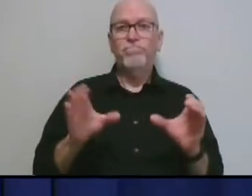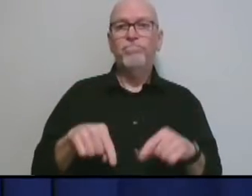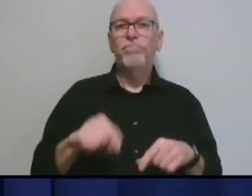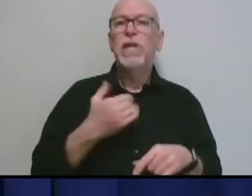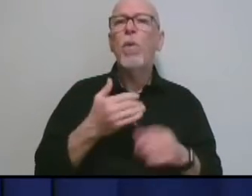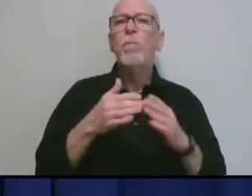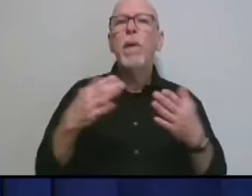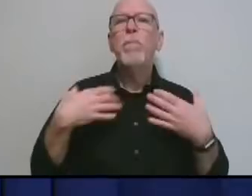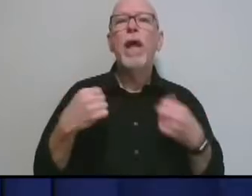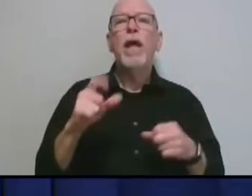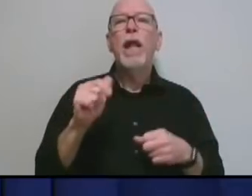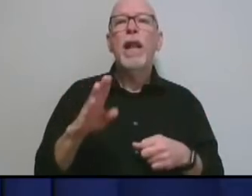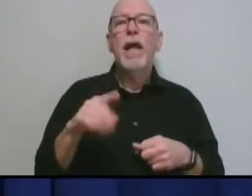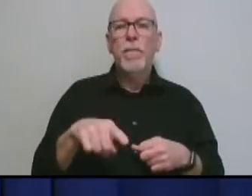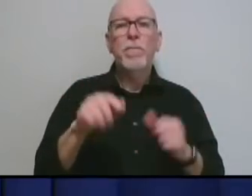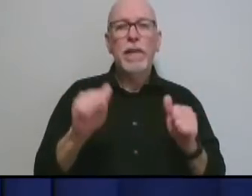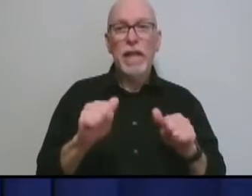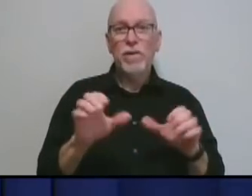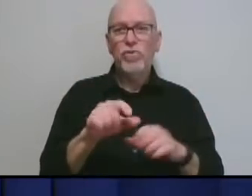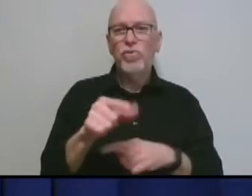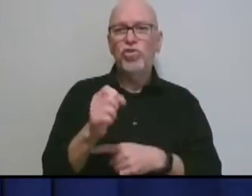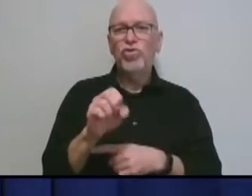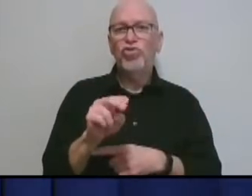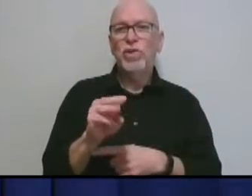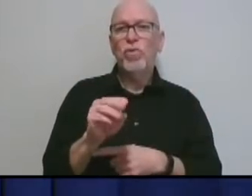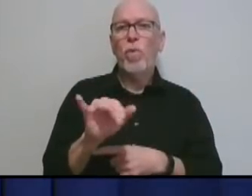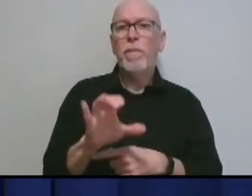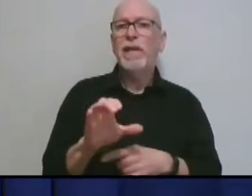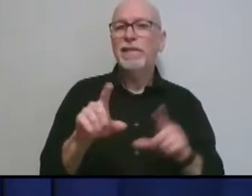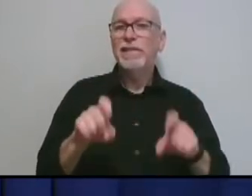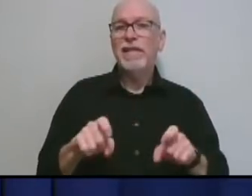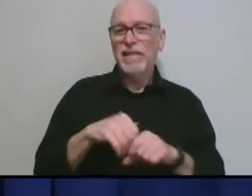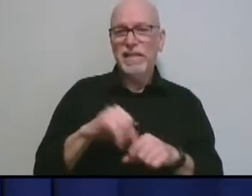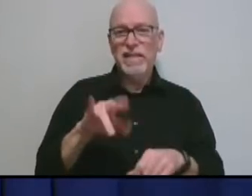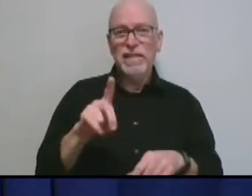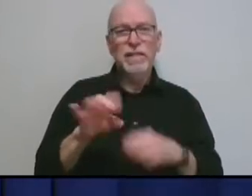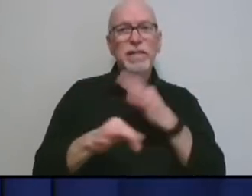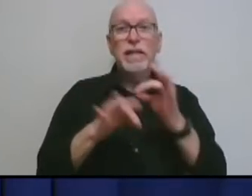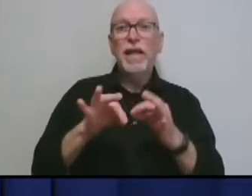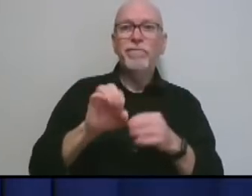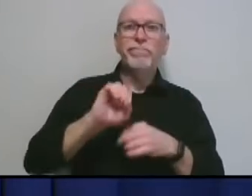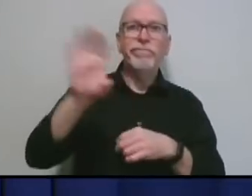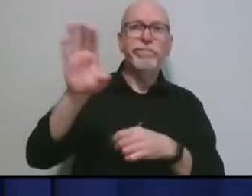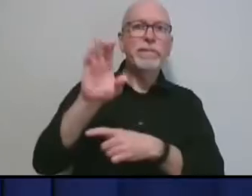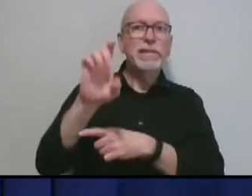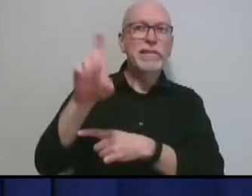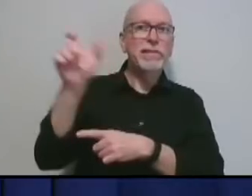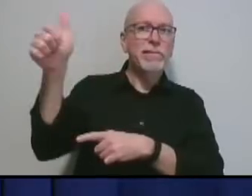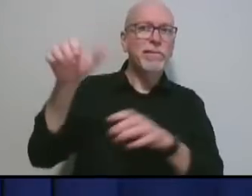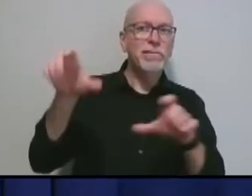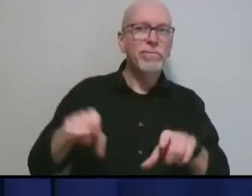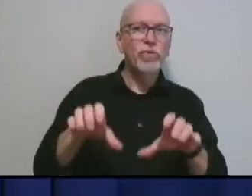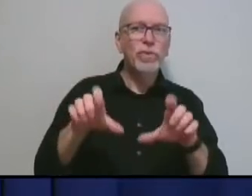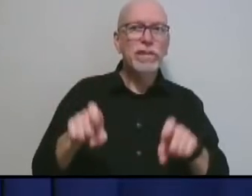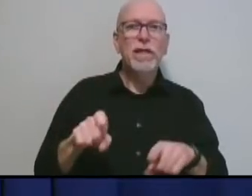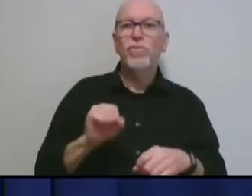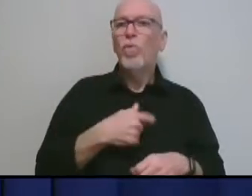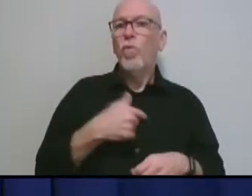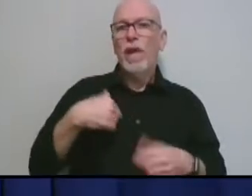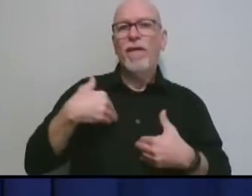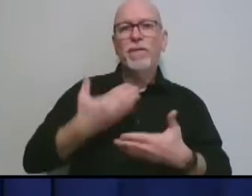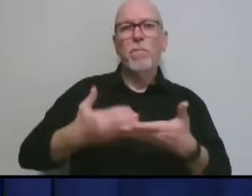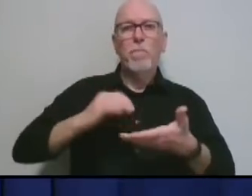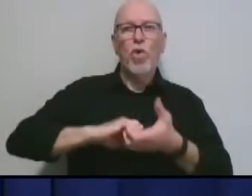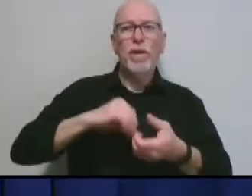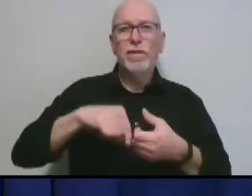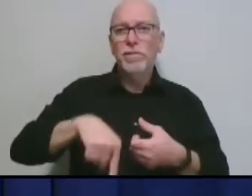lab, to be able to do that genomic testing here in the state rather than relying on the CDC to do that. So we've got a couple partners in the state in our lab